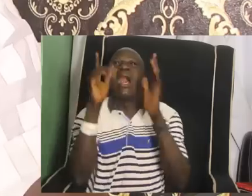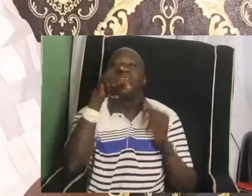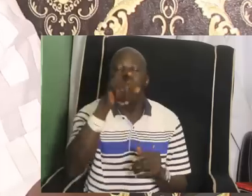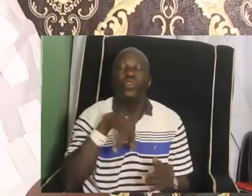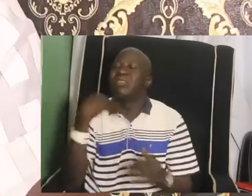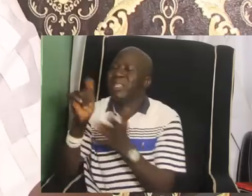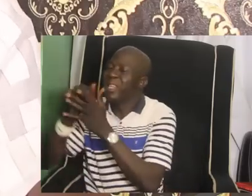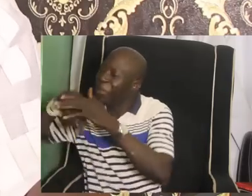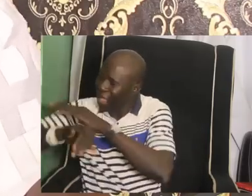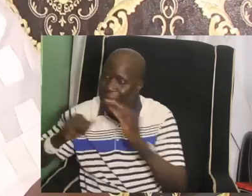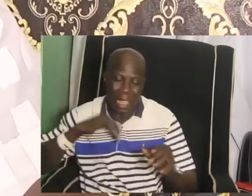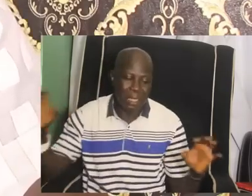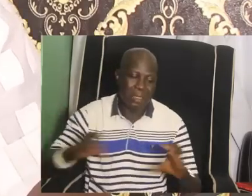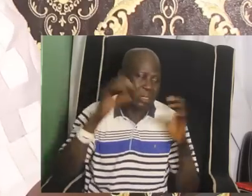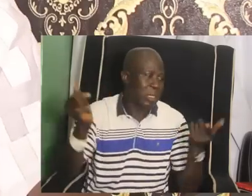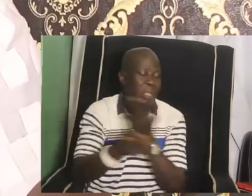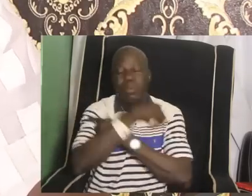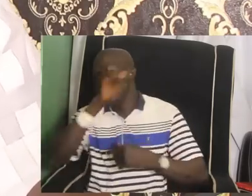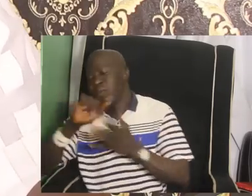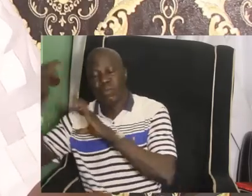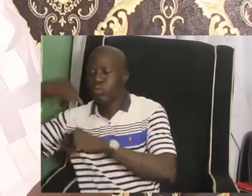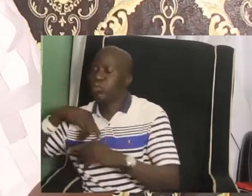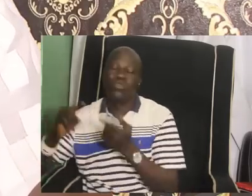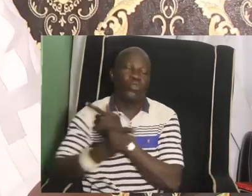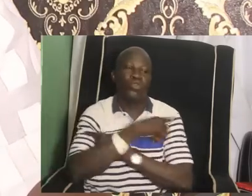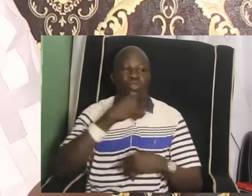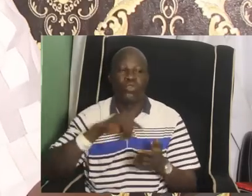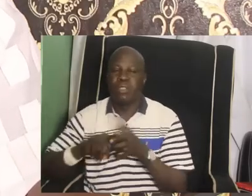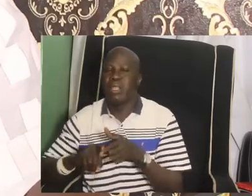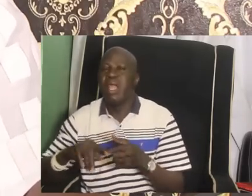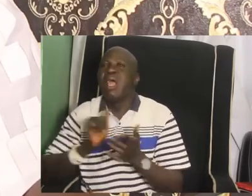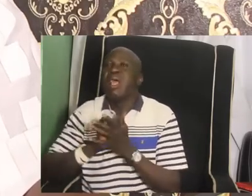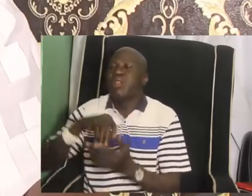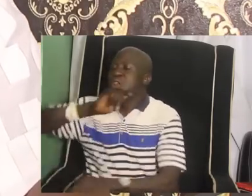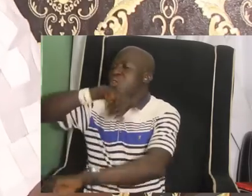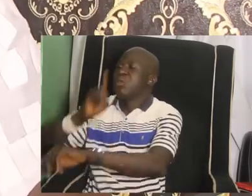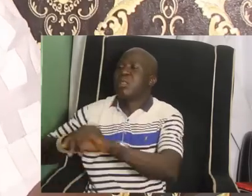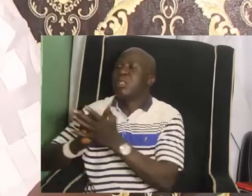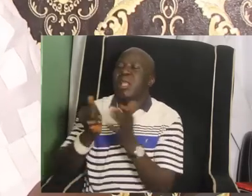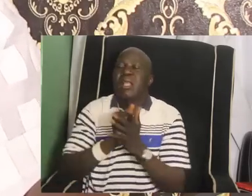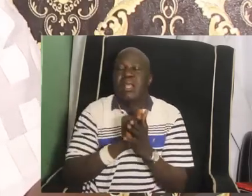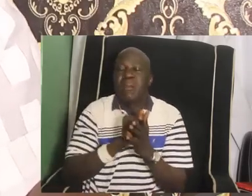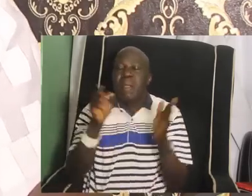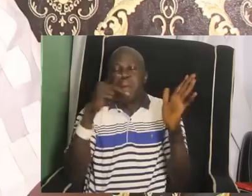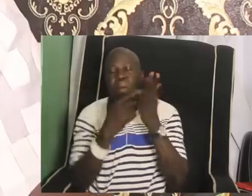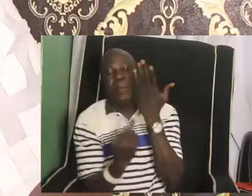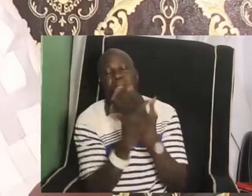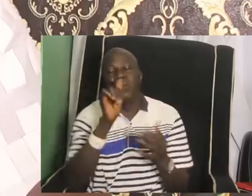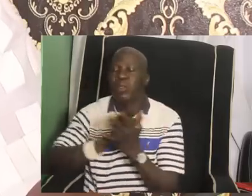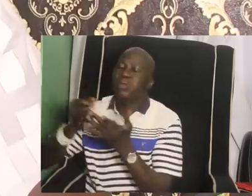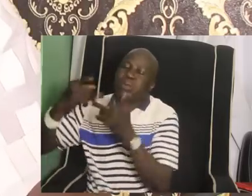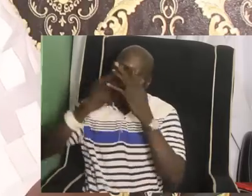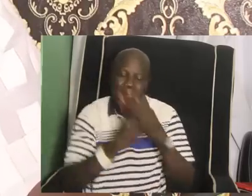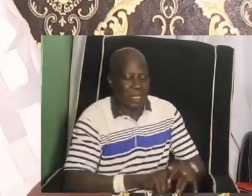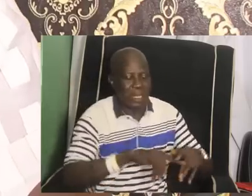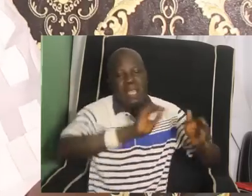so pe you want to celebrate only. If they ask what are you doing, you say you are the celebrant. Ipade awa sele ni sebi oba. The program will